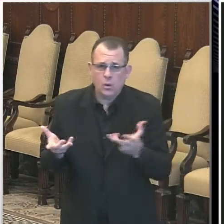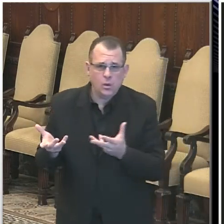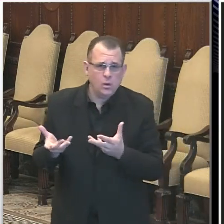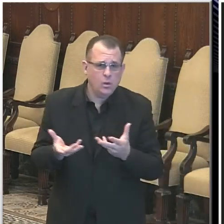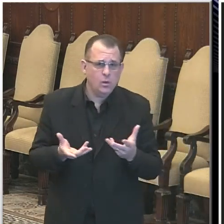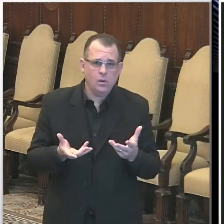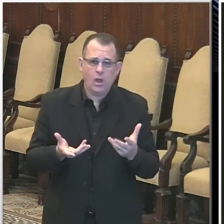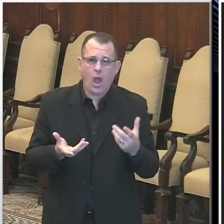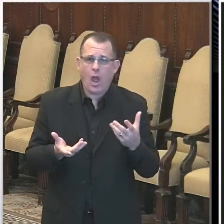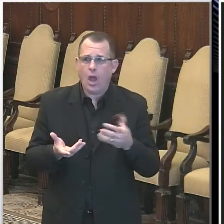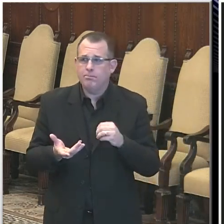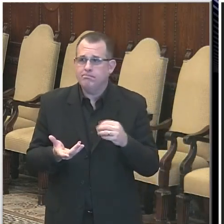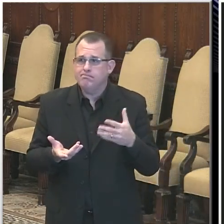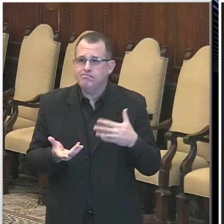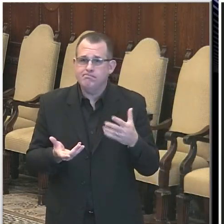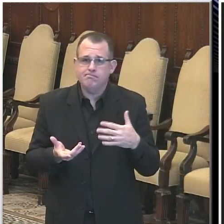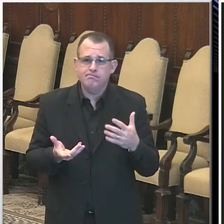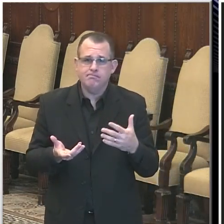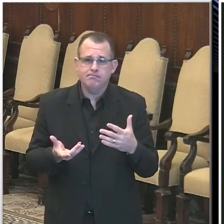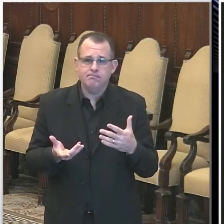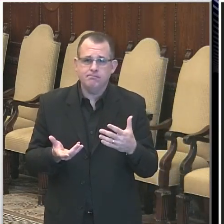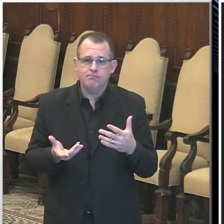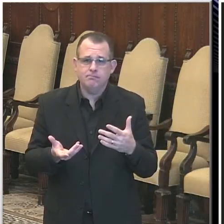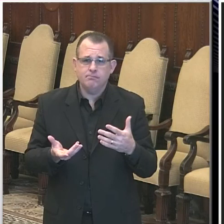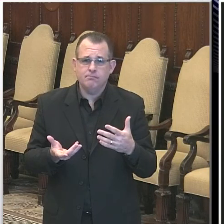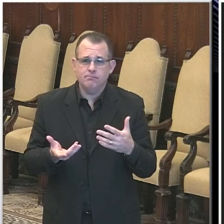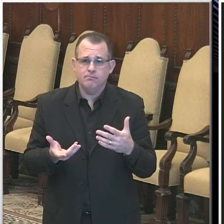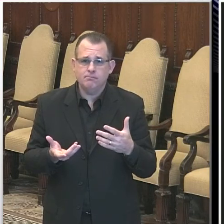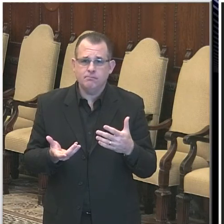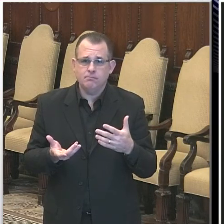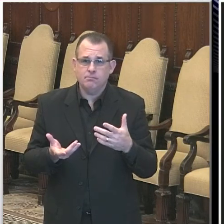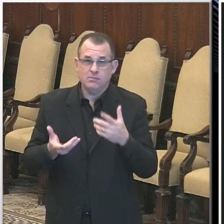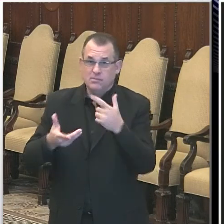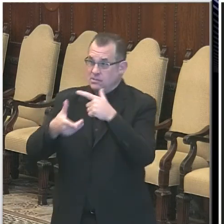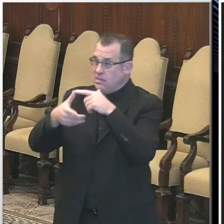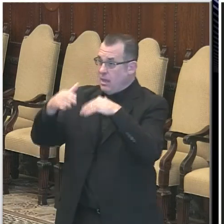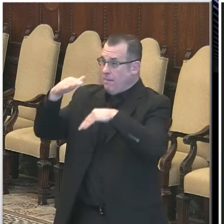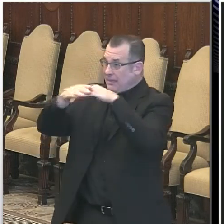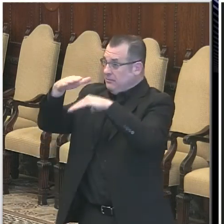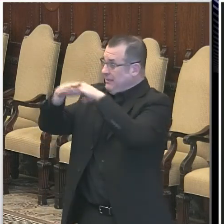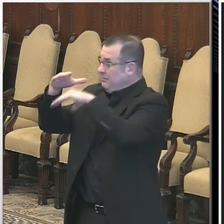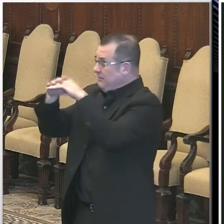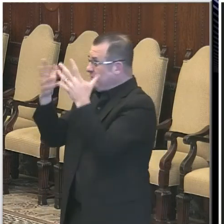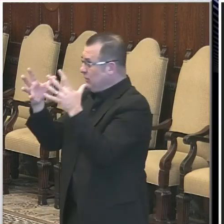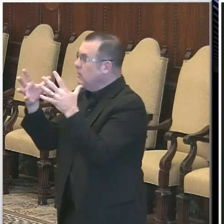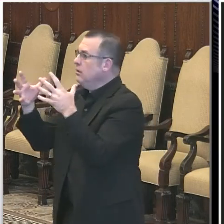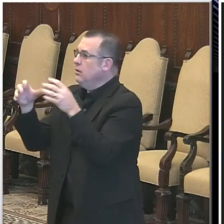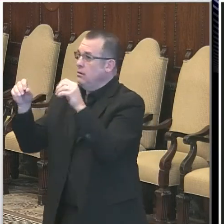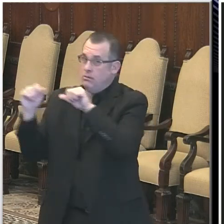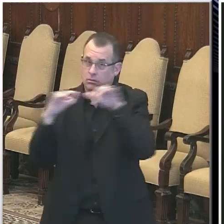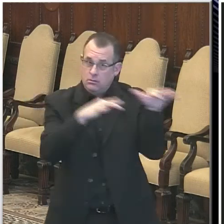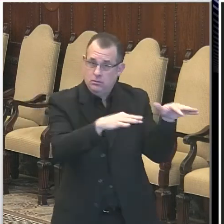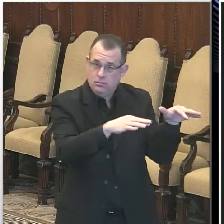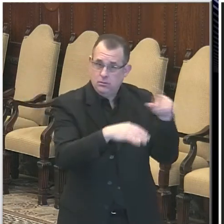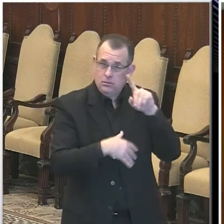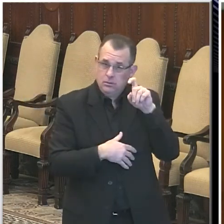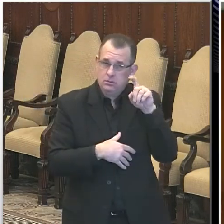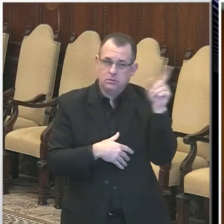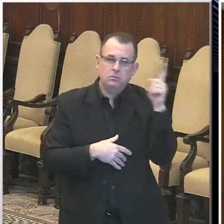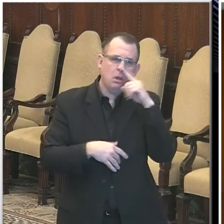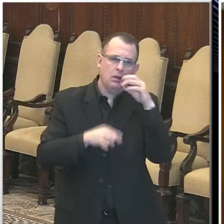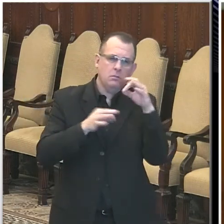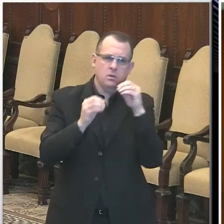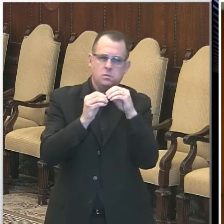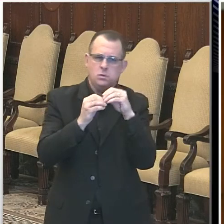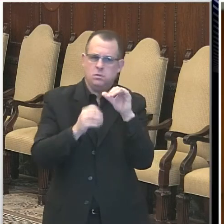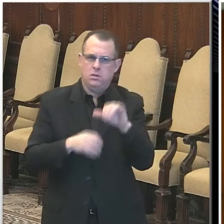be assigned in some sort of capacity? Can we get a little bit more insight and walk us through on how things will work over there?